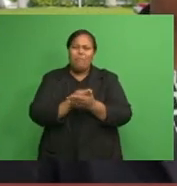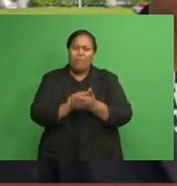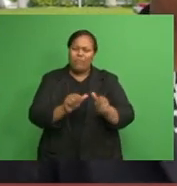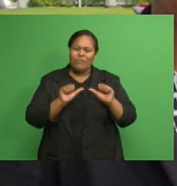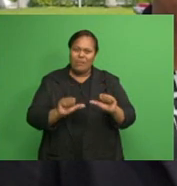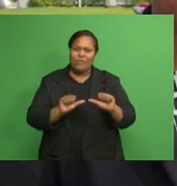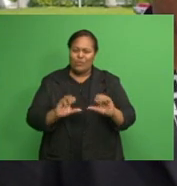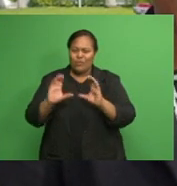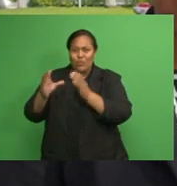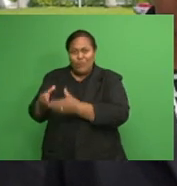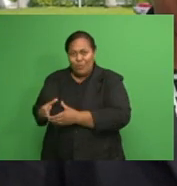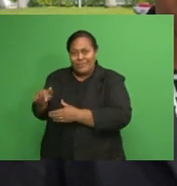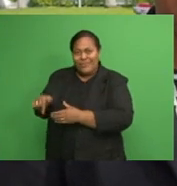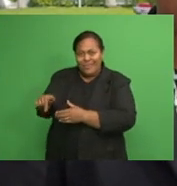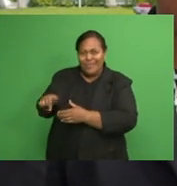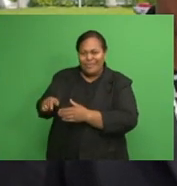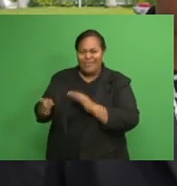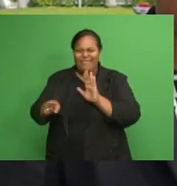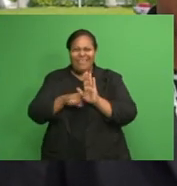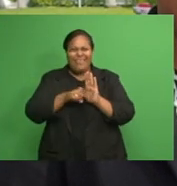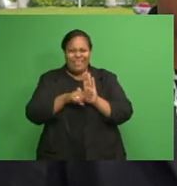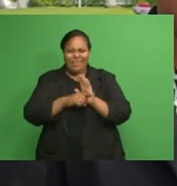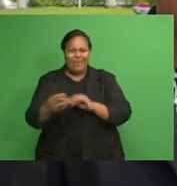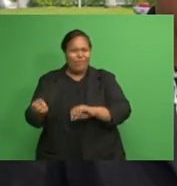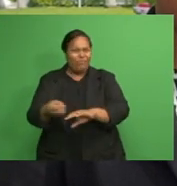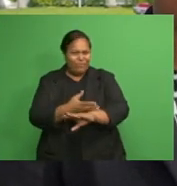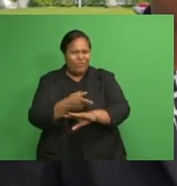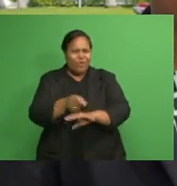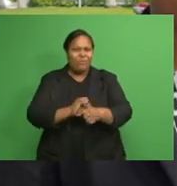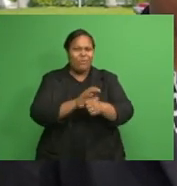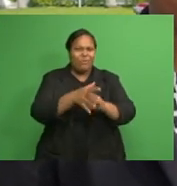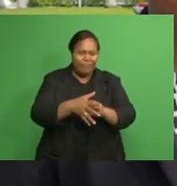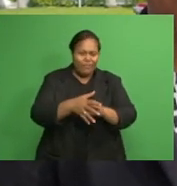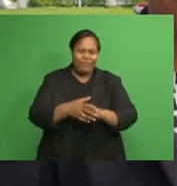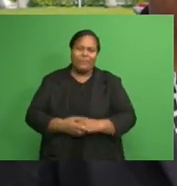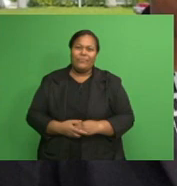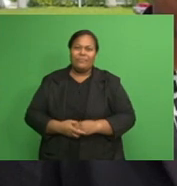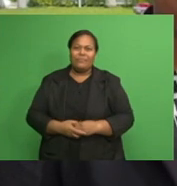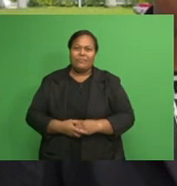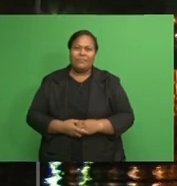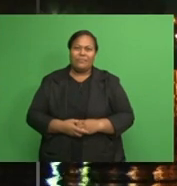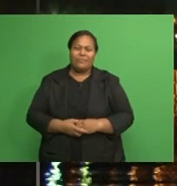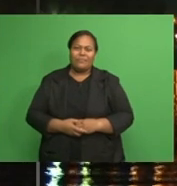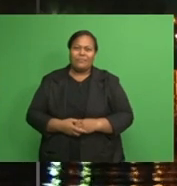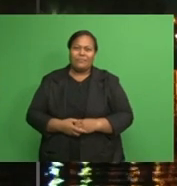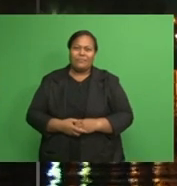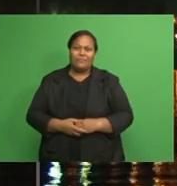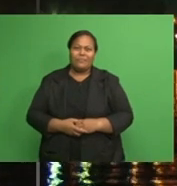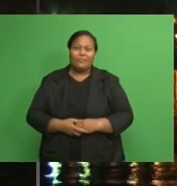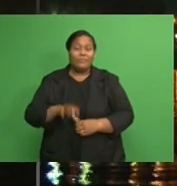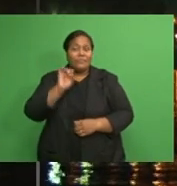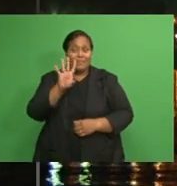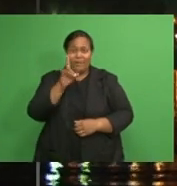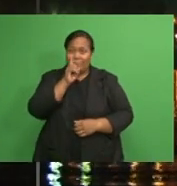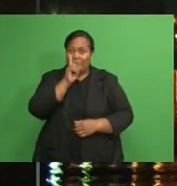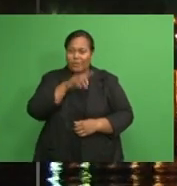are susceptible to the negative impacts of COVID-19. Venina Rakautonga, FBC News. 10 people were